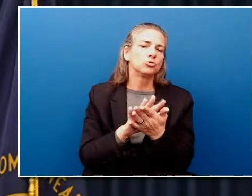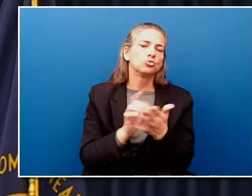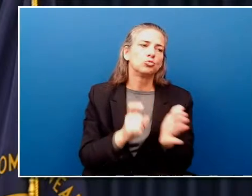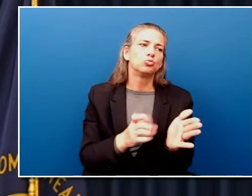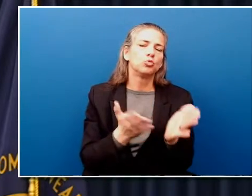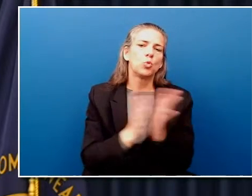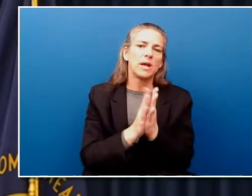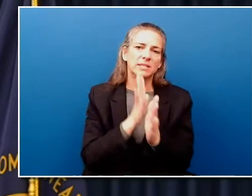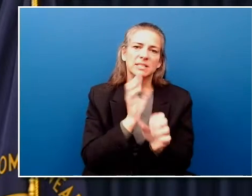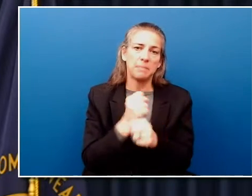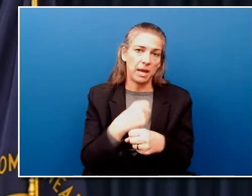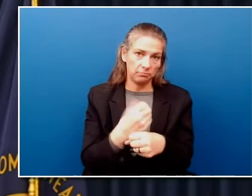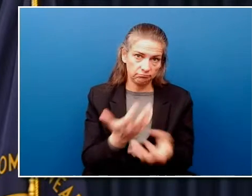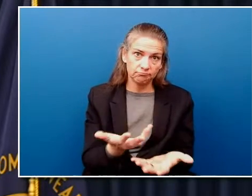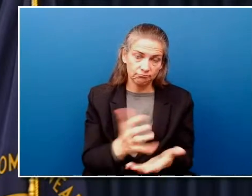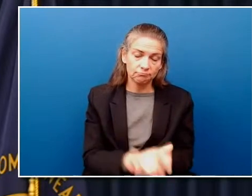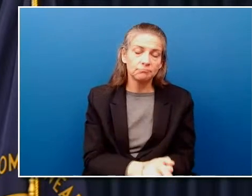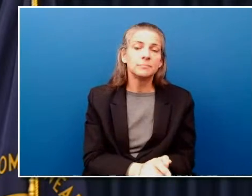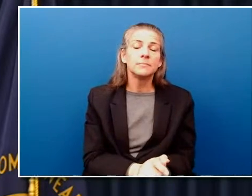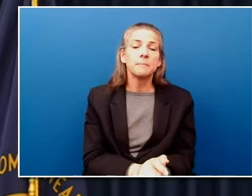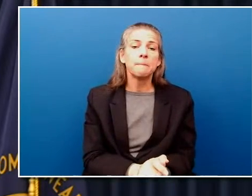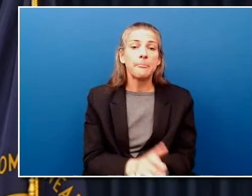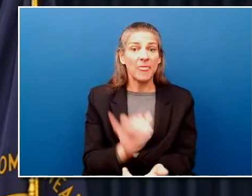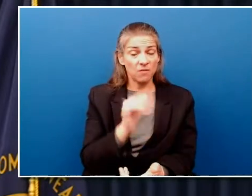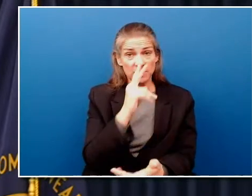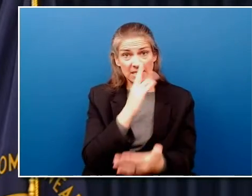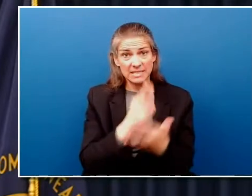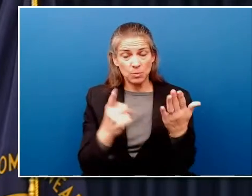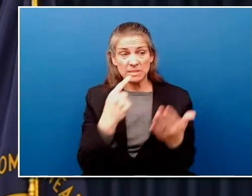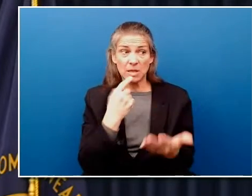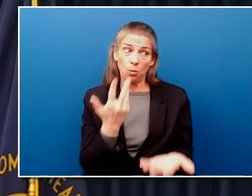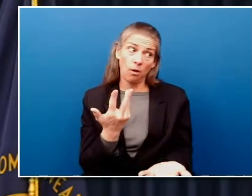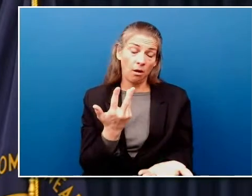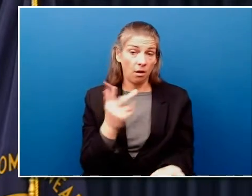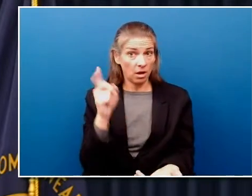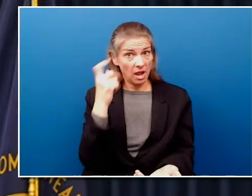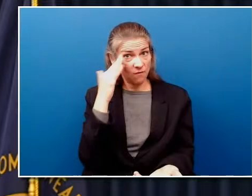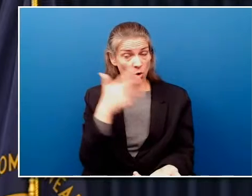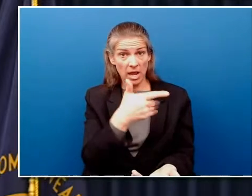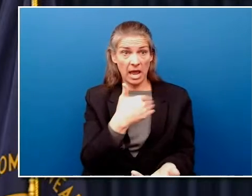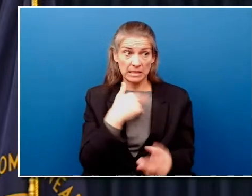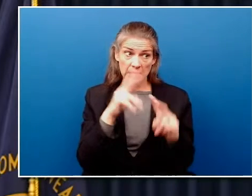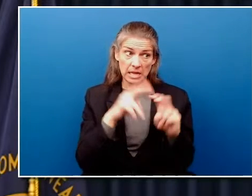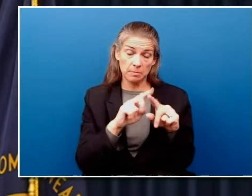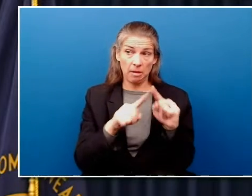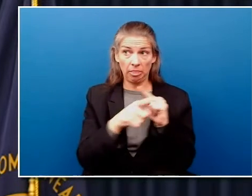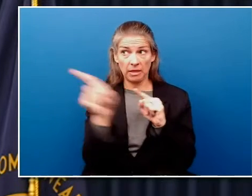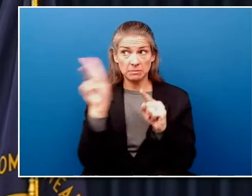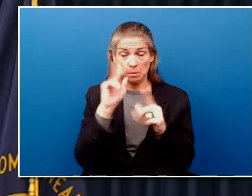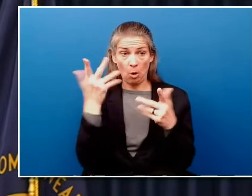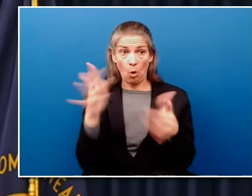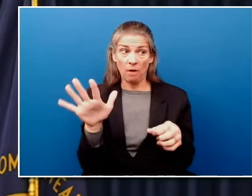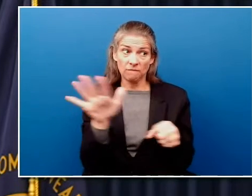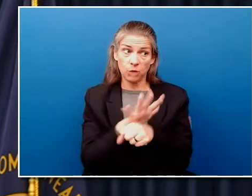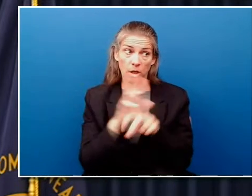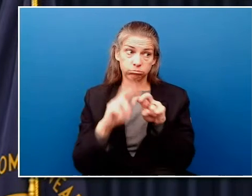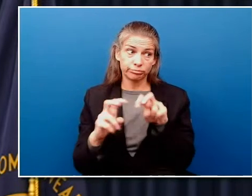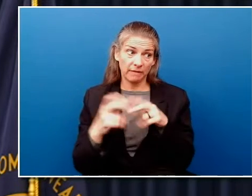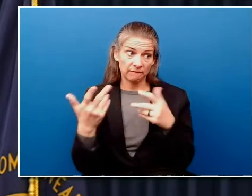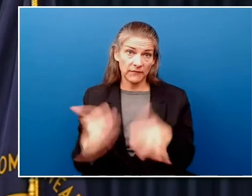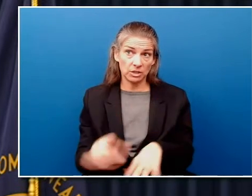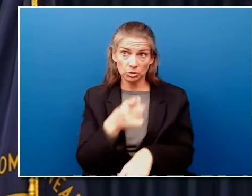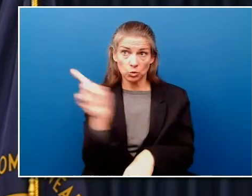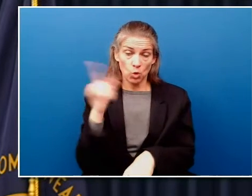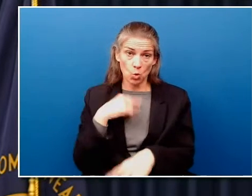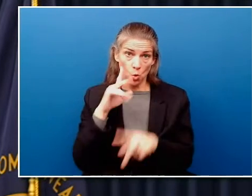made. Now, I've also seen somebody say, well, the governor has an analysis, but these people have already fully analyzed it and we're going to rely